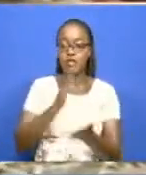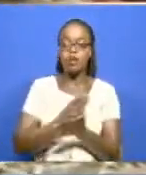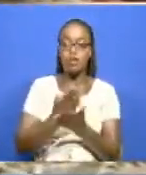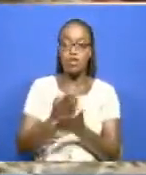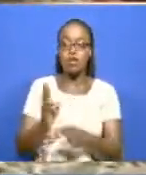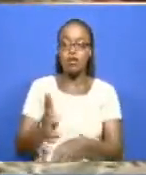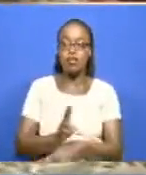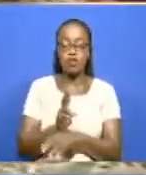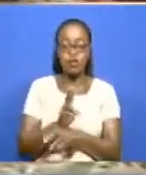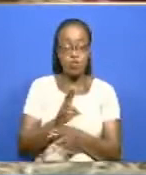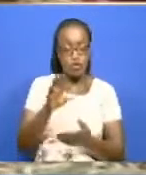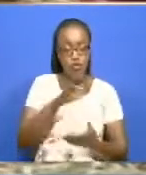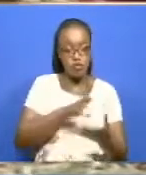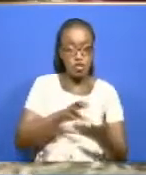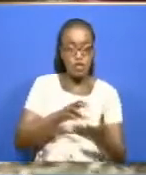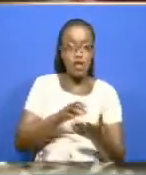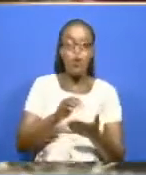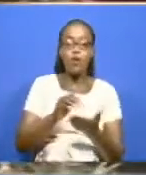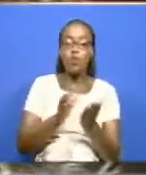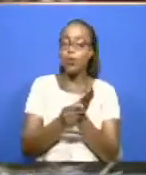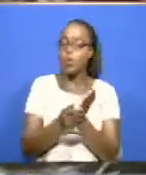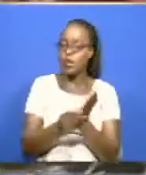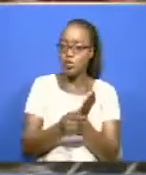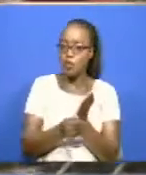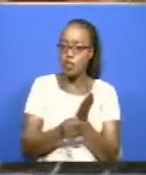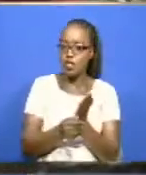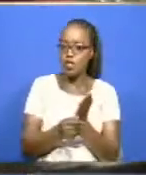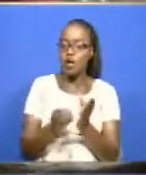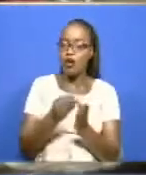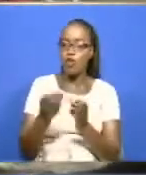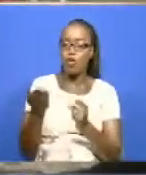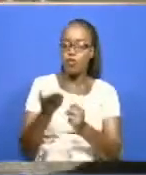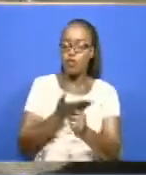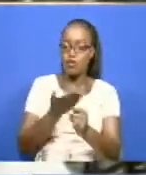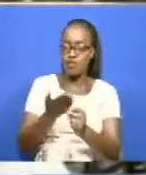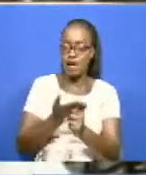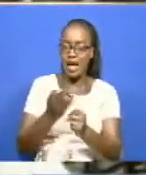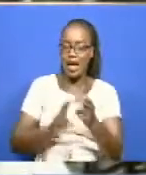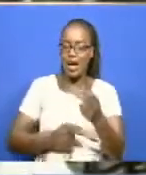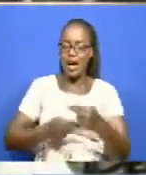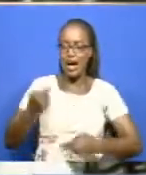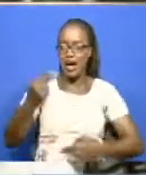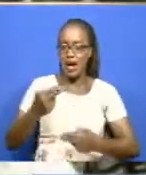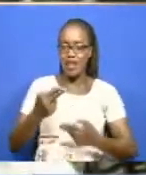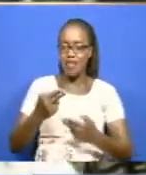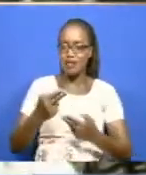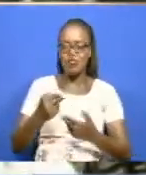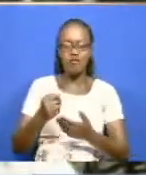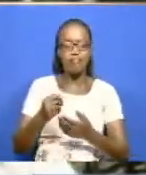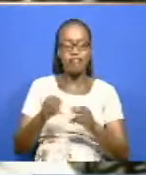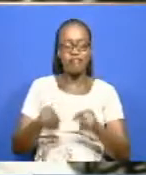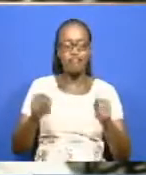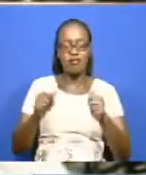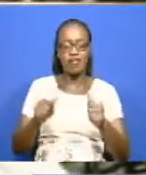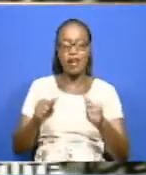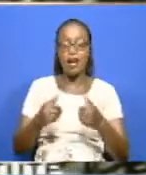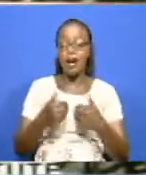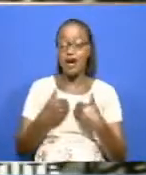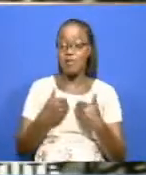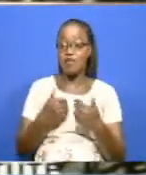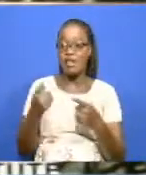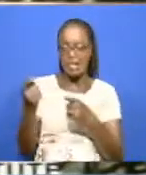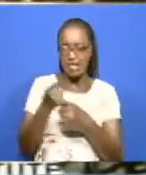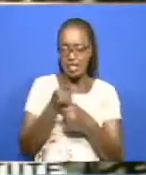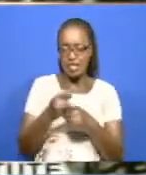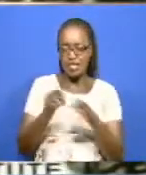with maize or wheat flour to produce highly nutritious composite flour. We hope to train farmers so that they